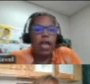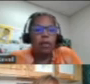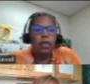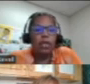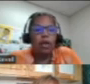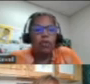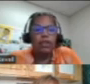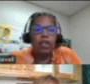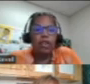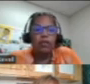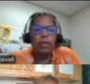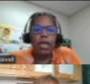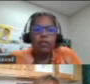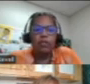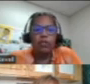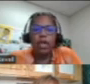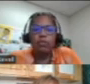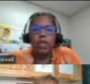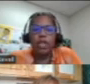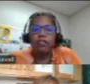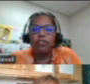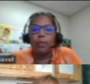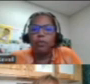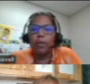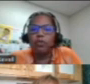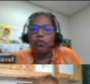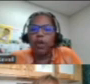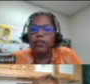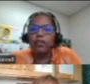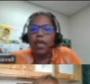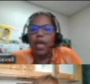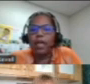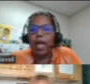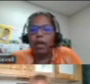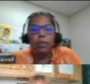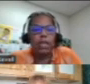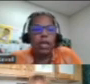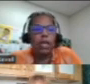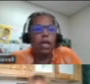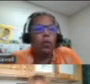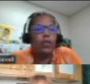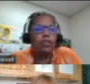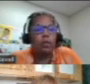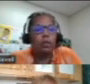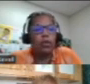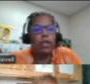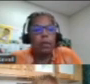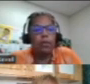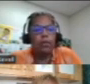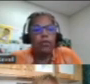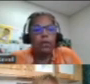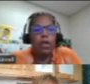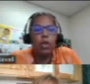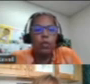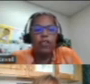Riverside County, RUHSBH, creates relationships built on trust and accountability with its community